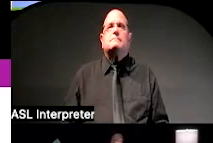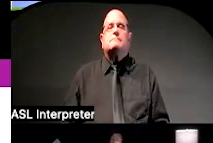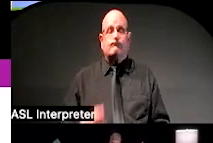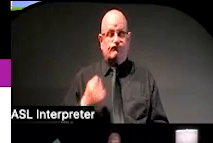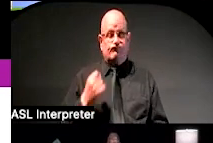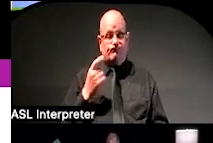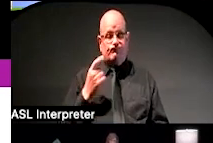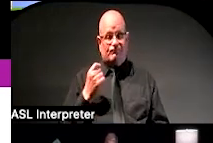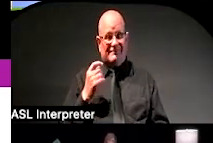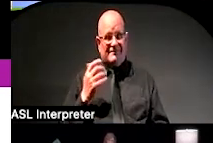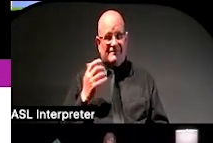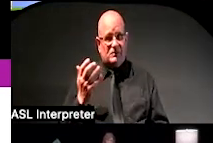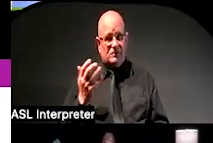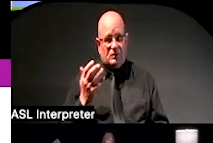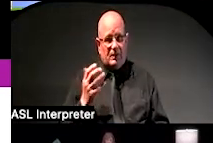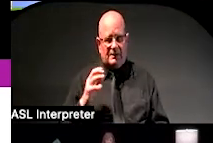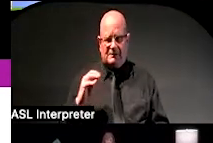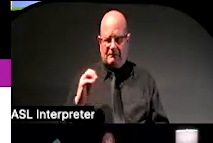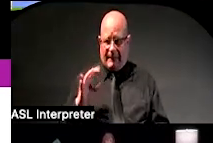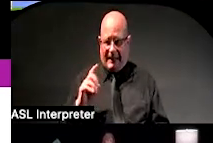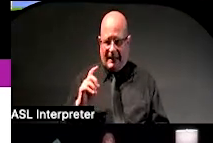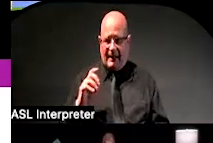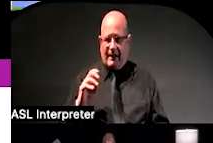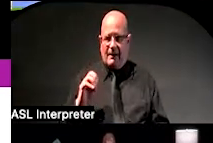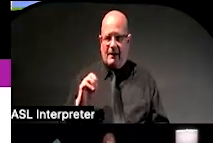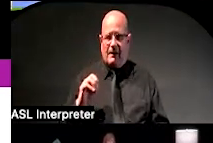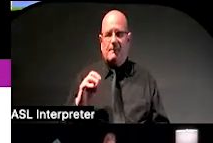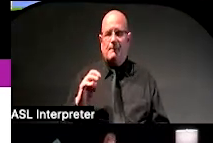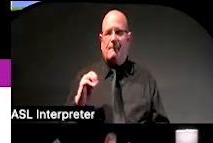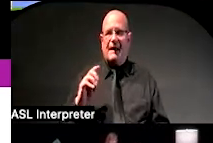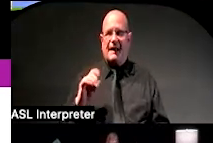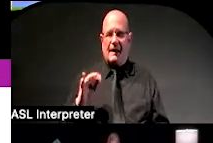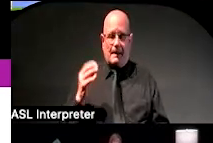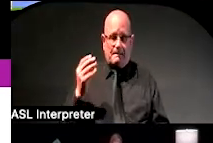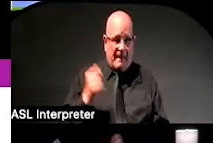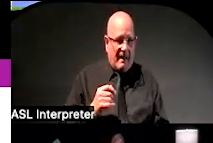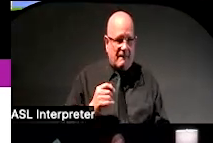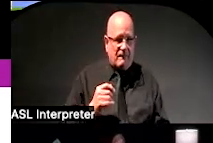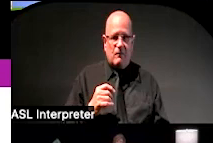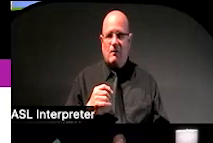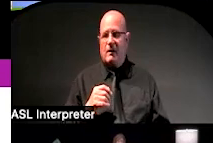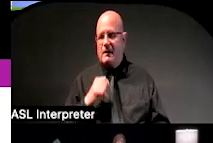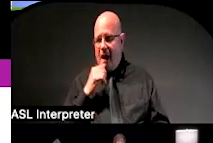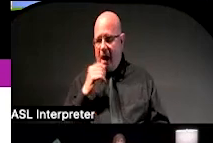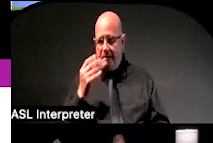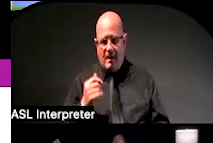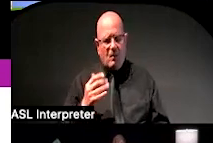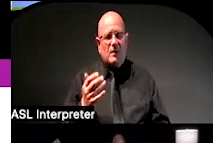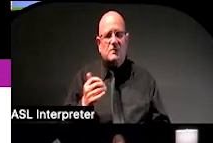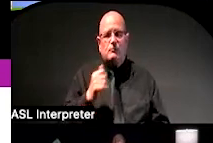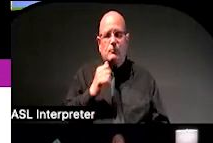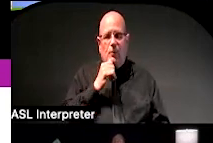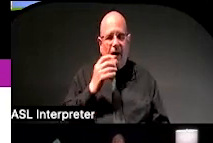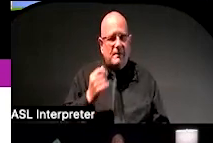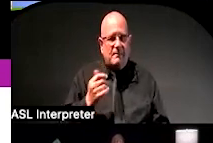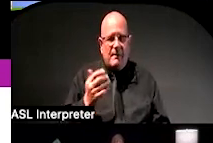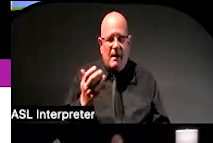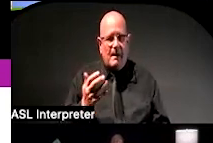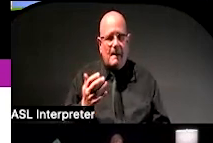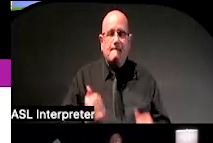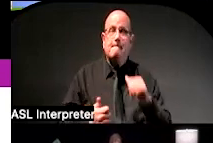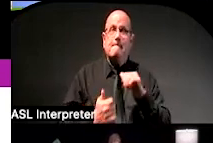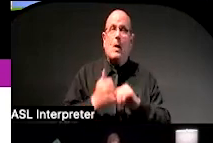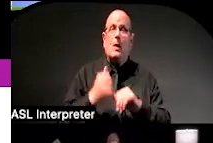Understanding, what does Medicare pay for? What does it not? What is a private pay? In most